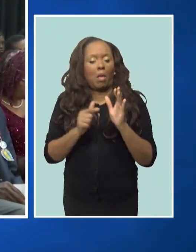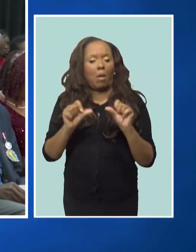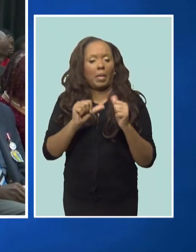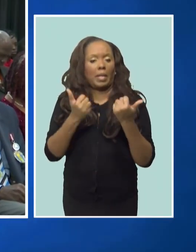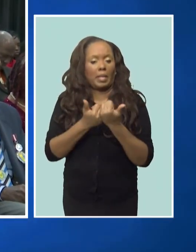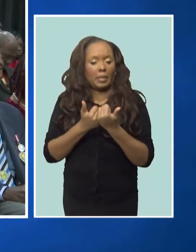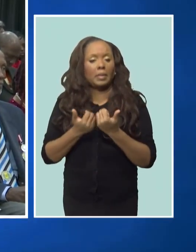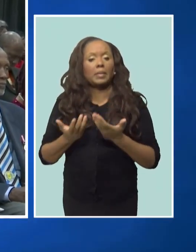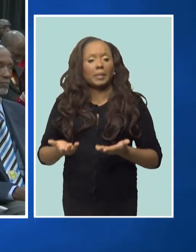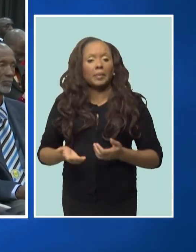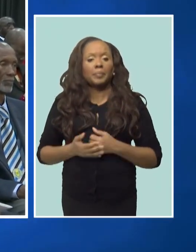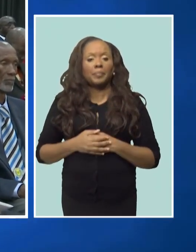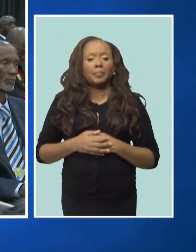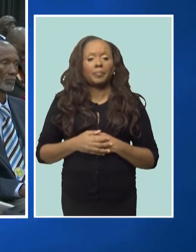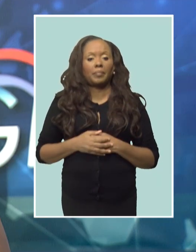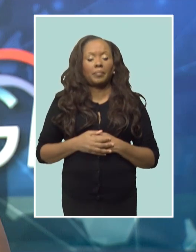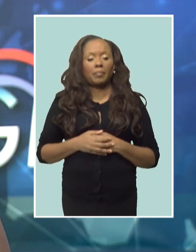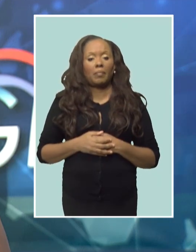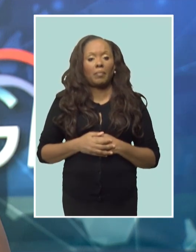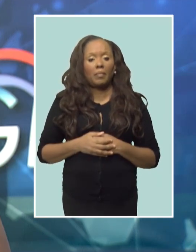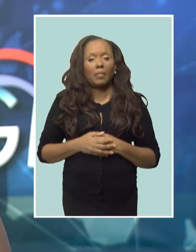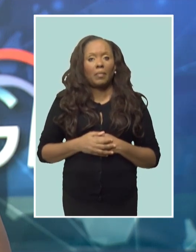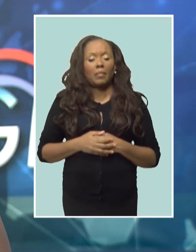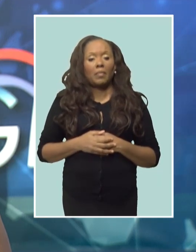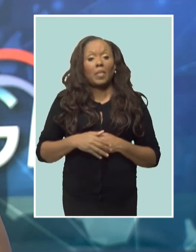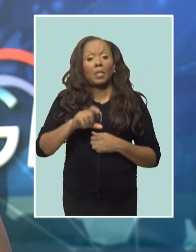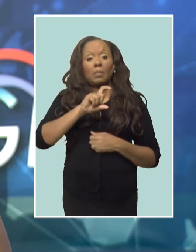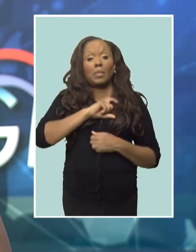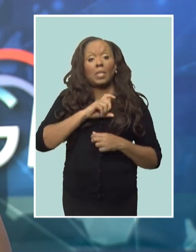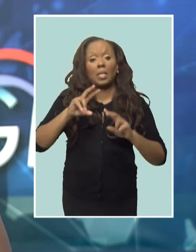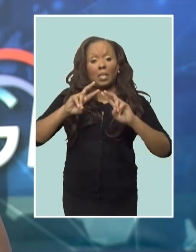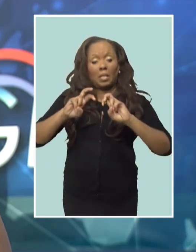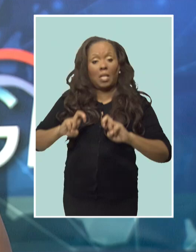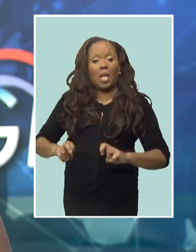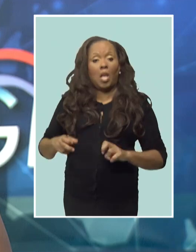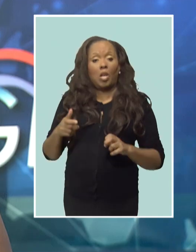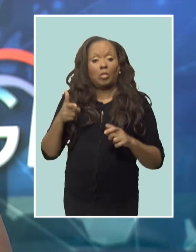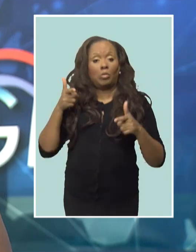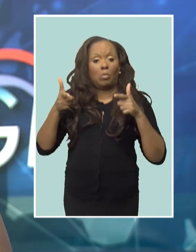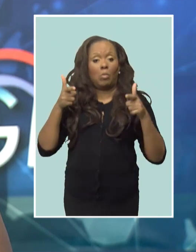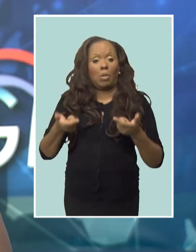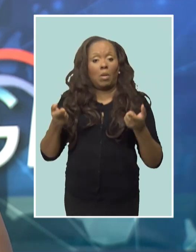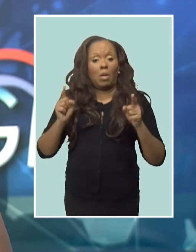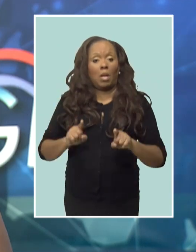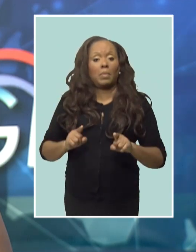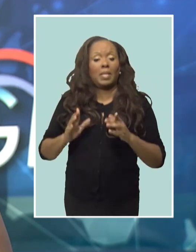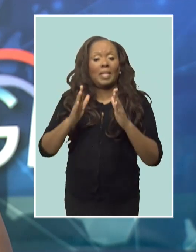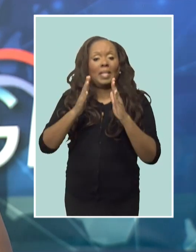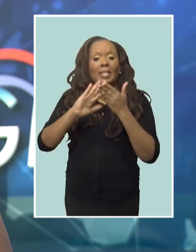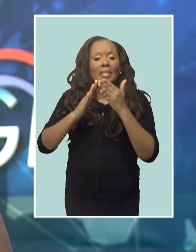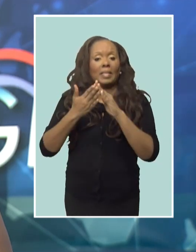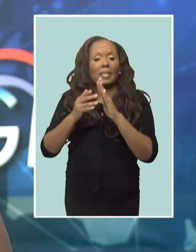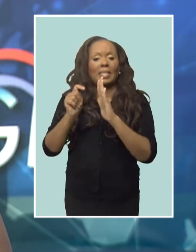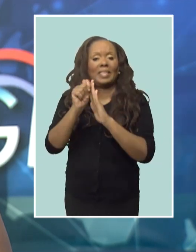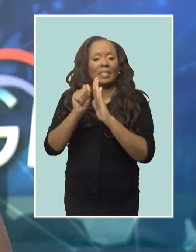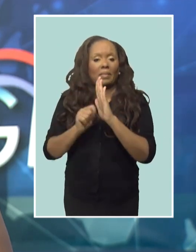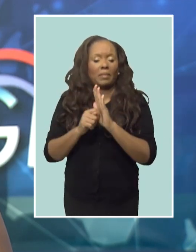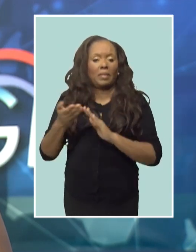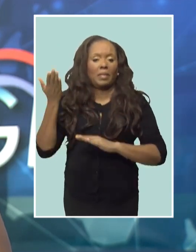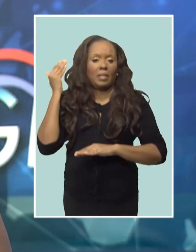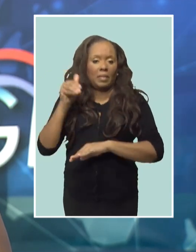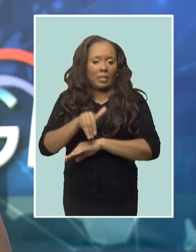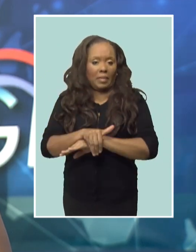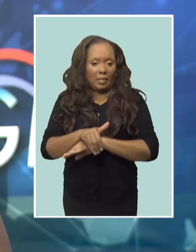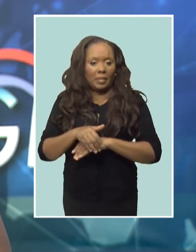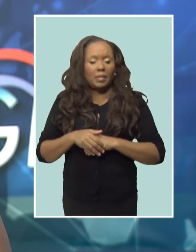Klinkett, CBC News. Police are carrying out investigations into a shooting incident in the city last evening. In